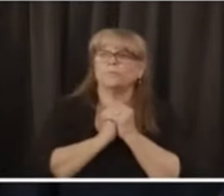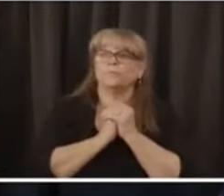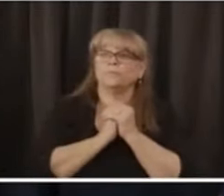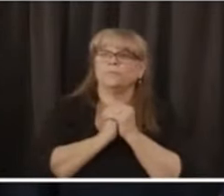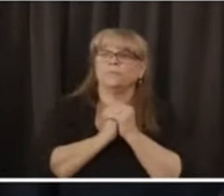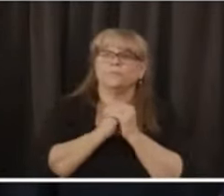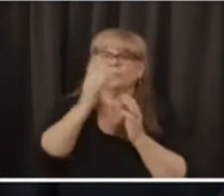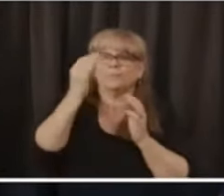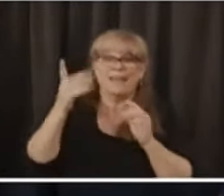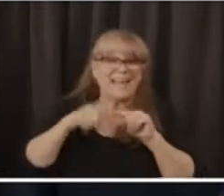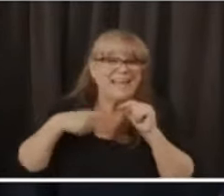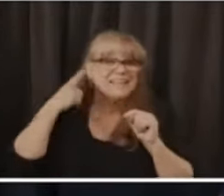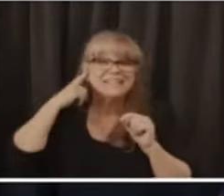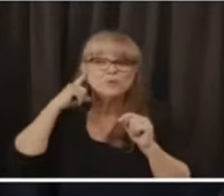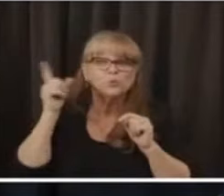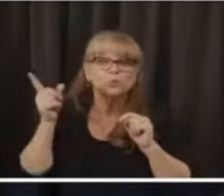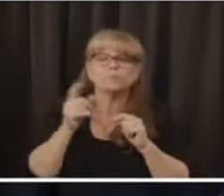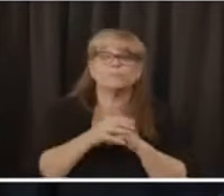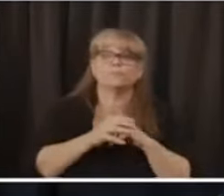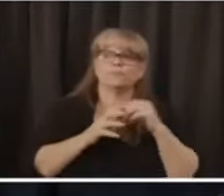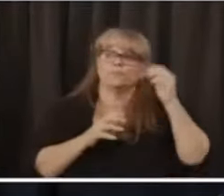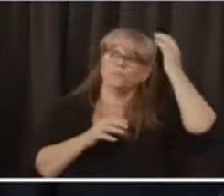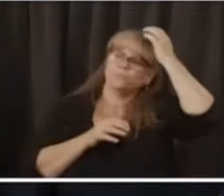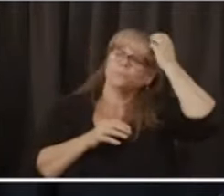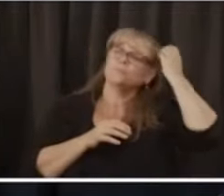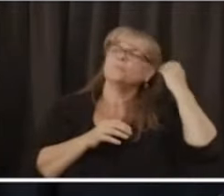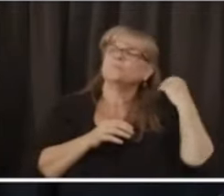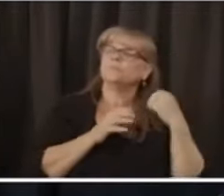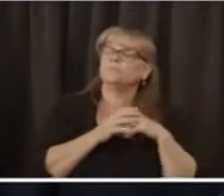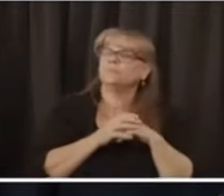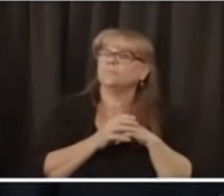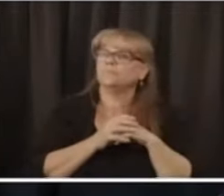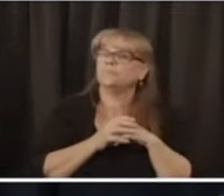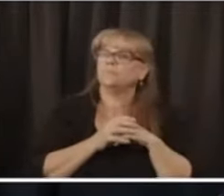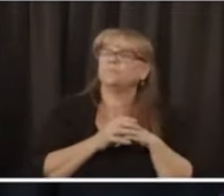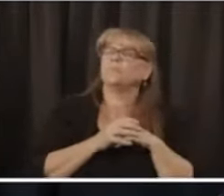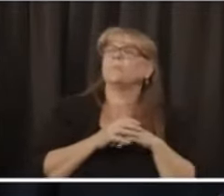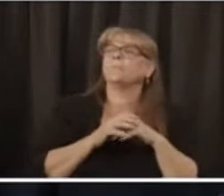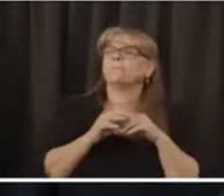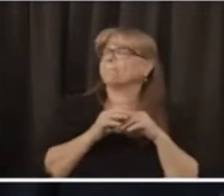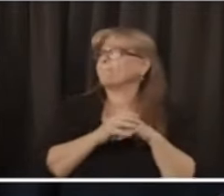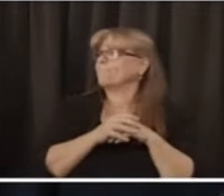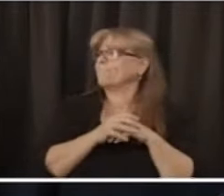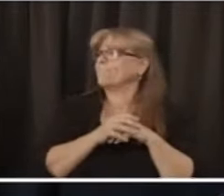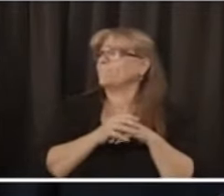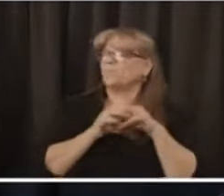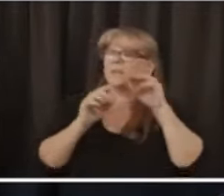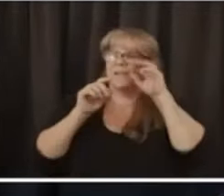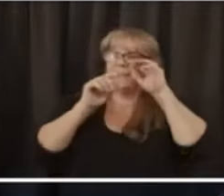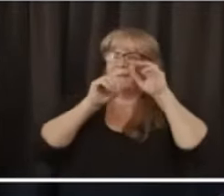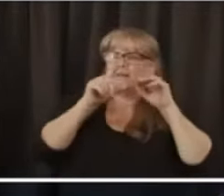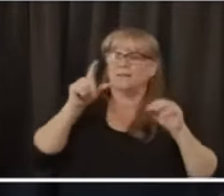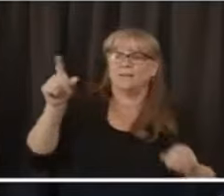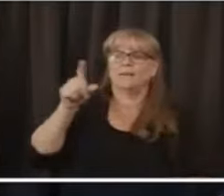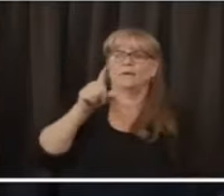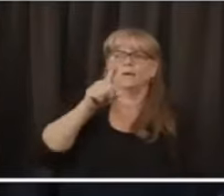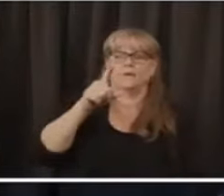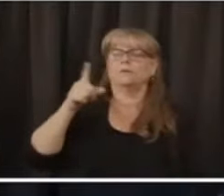Okay, I think they gave you, can you hear me now? Yes, please go ahead. Okay, all right, so got